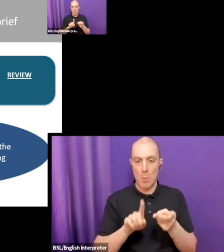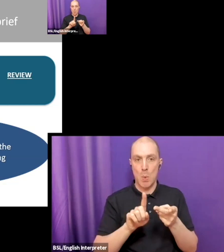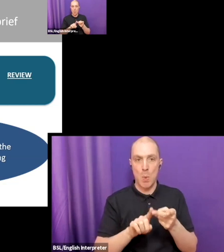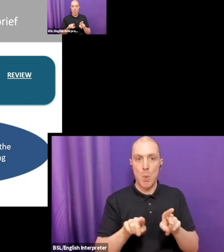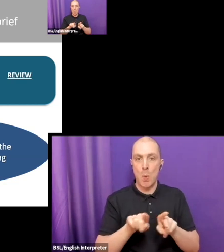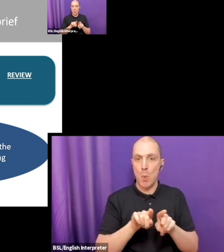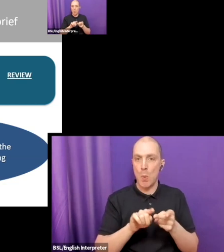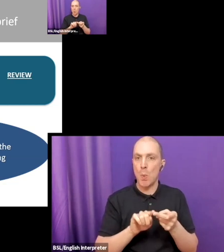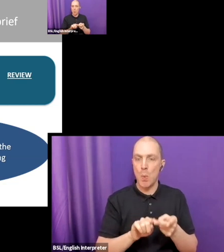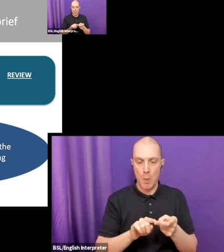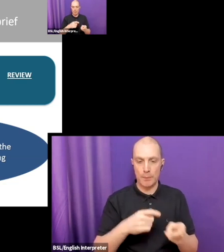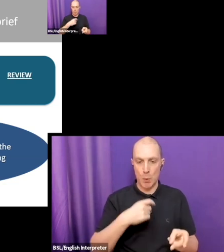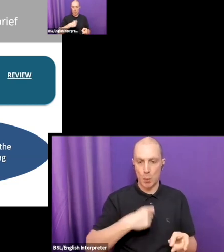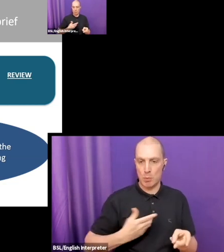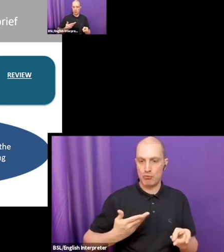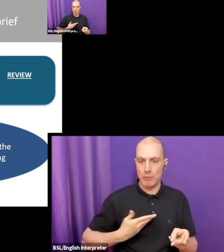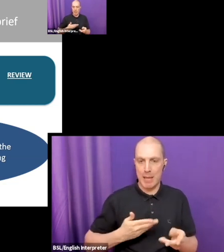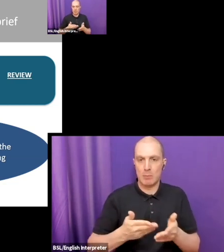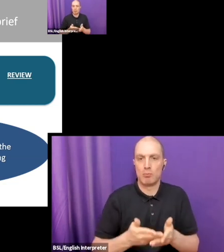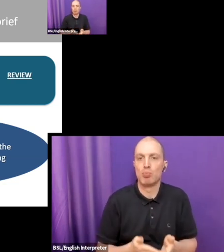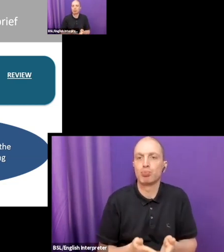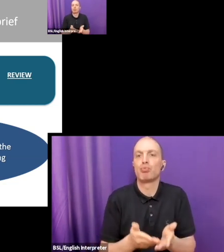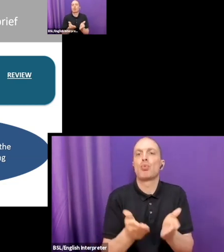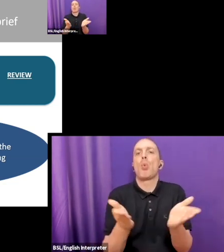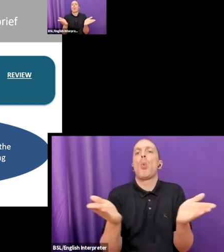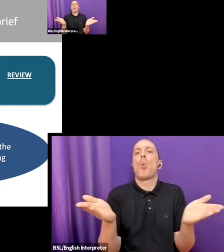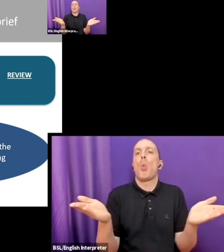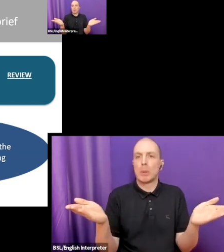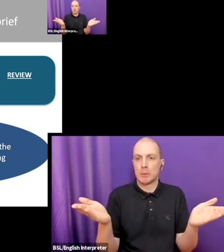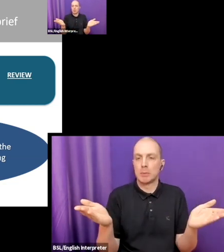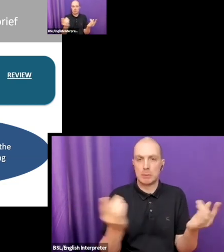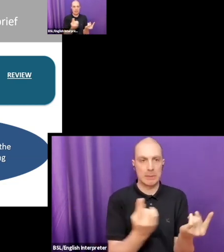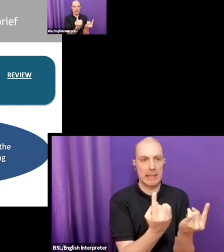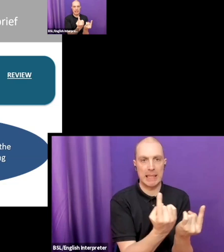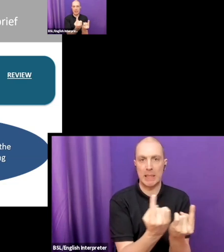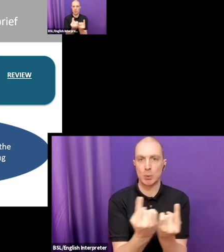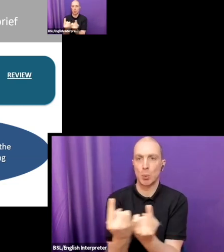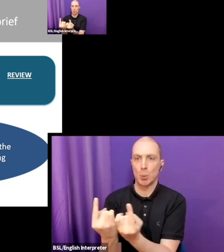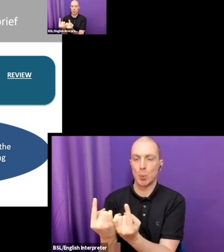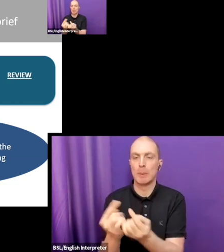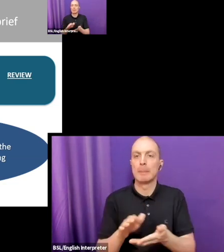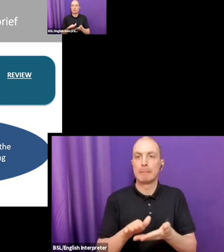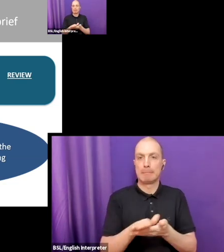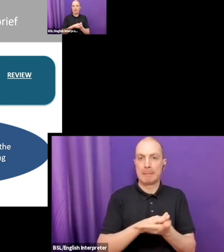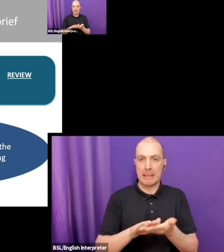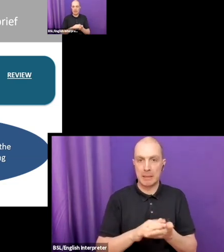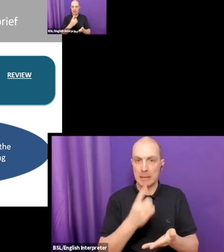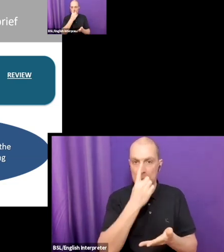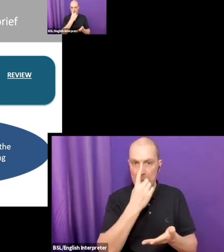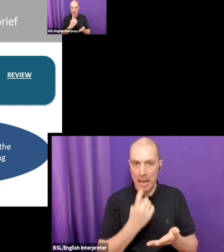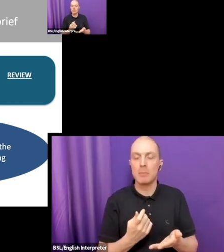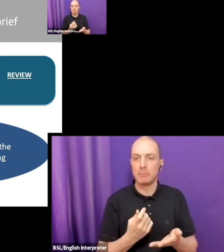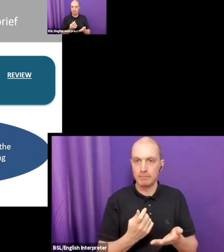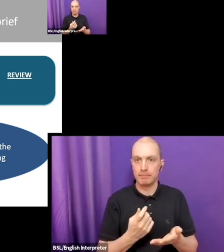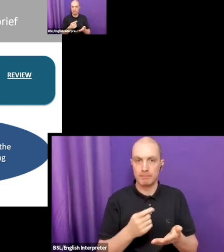rights issues. So this means that through this mechanism, we can bring up issues that are linked to civil